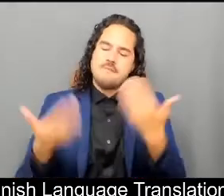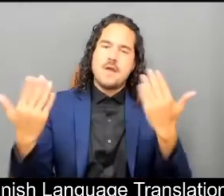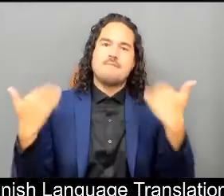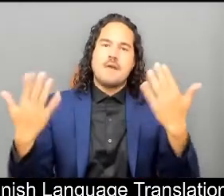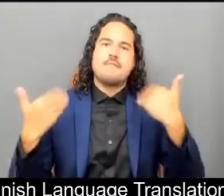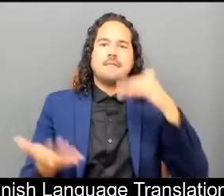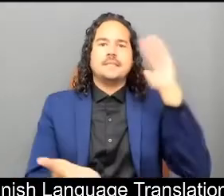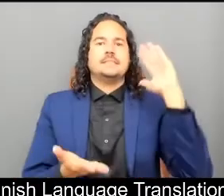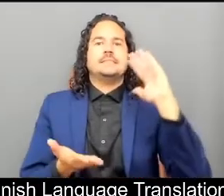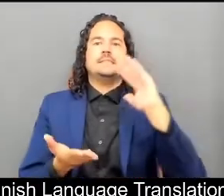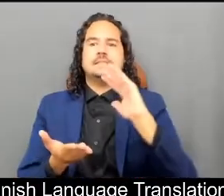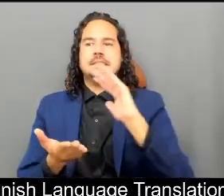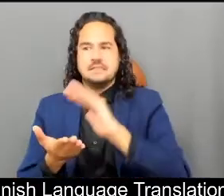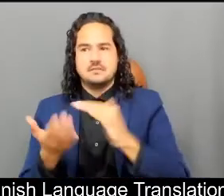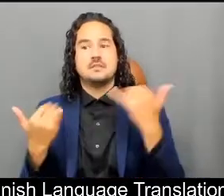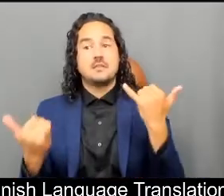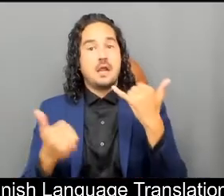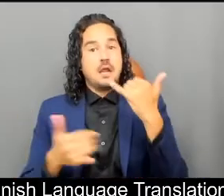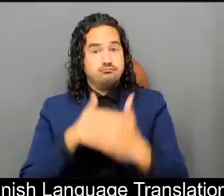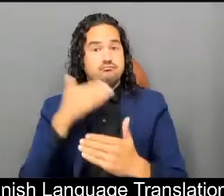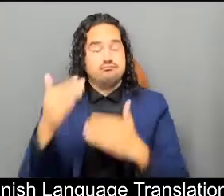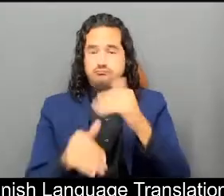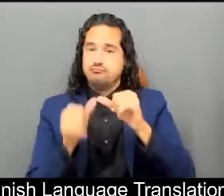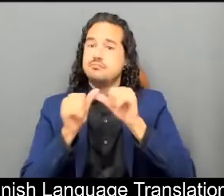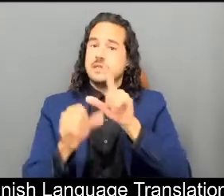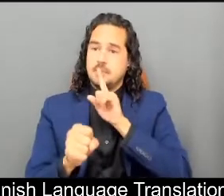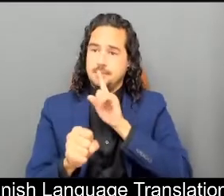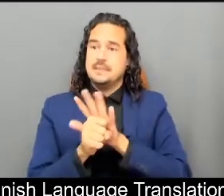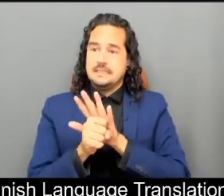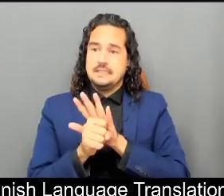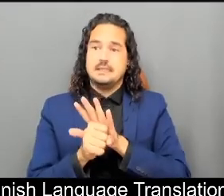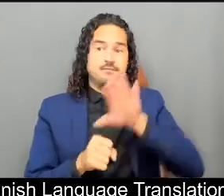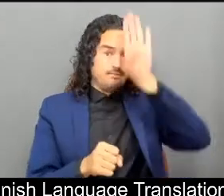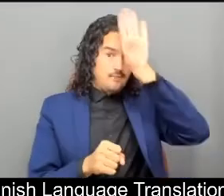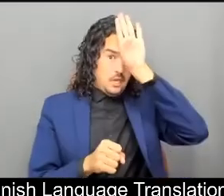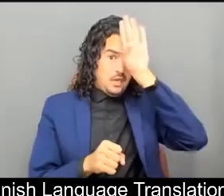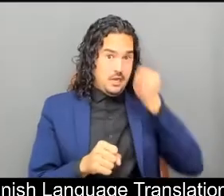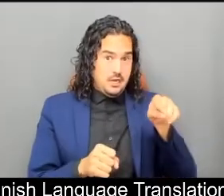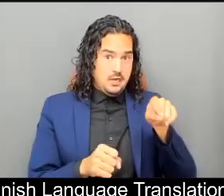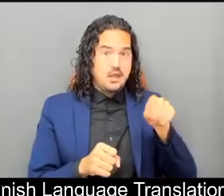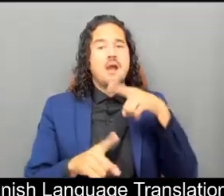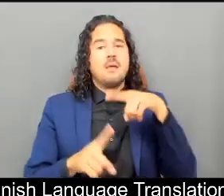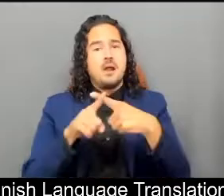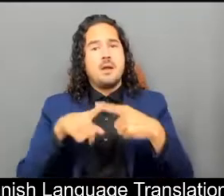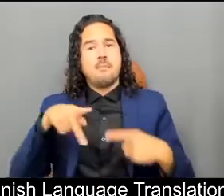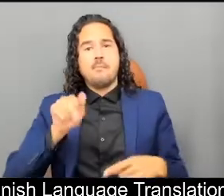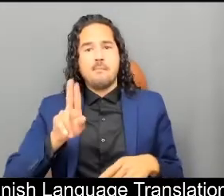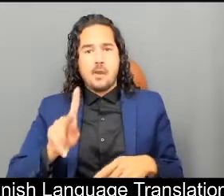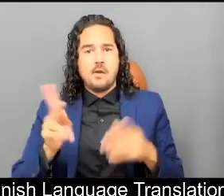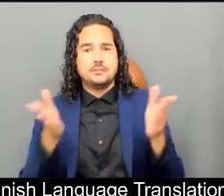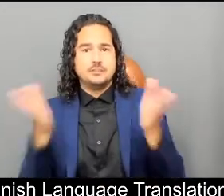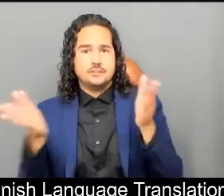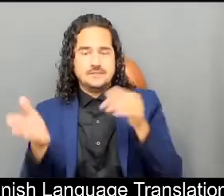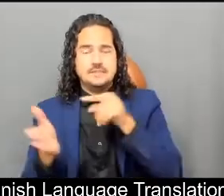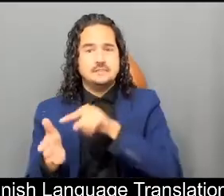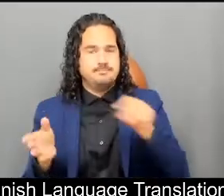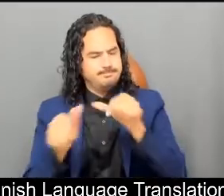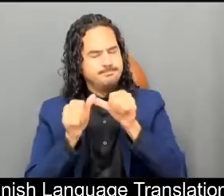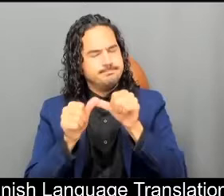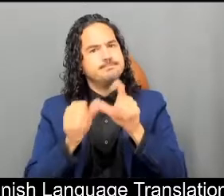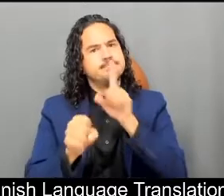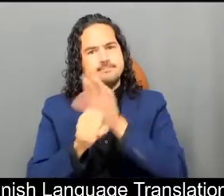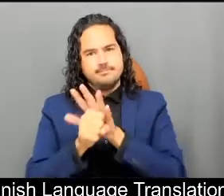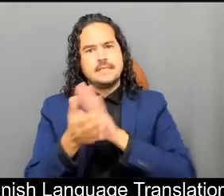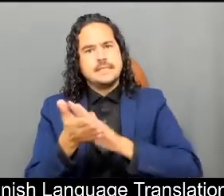committed to that, both the park and Marin County Fire Department. Brenton mentioned it, but I want to reiterate, is the fire close to Fox